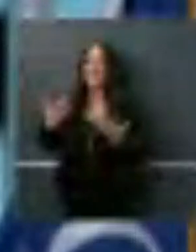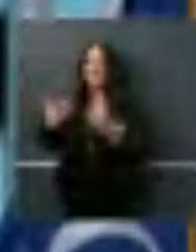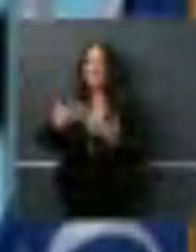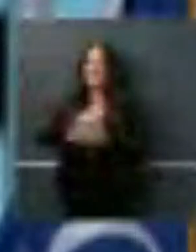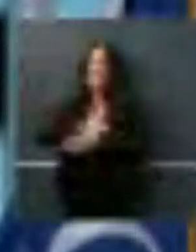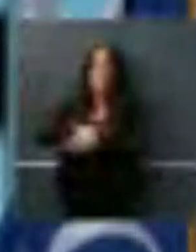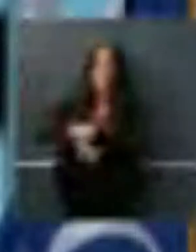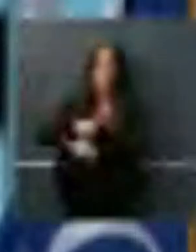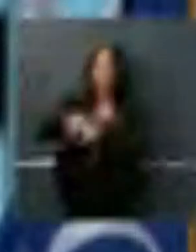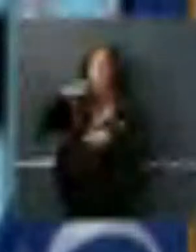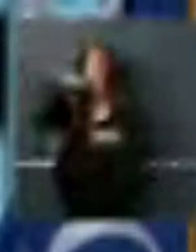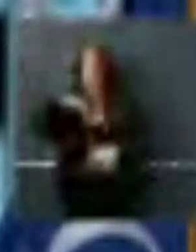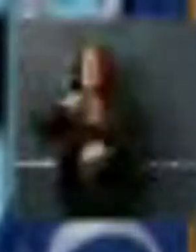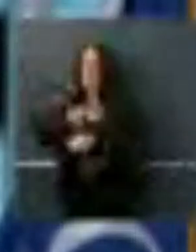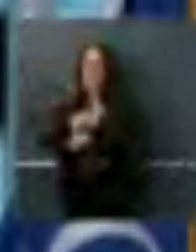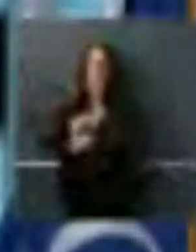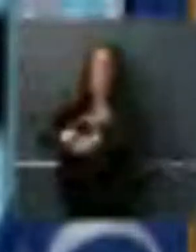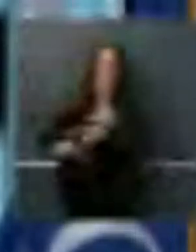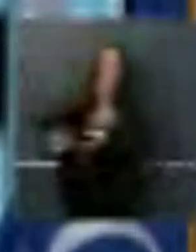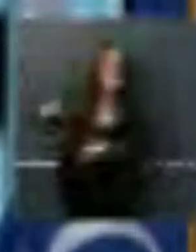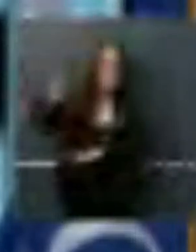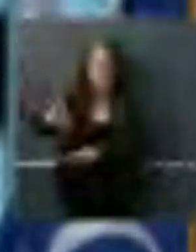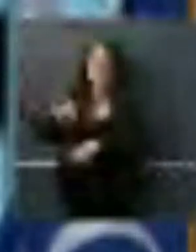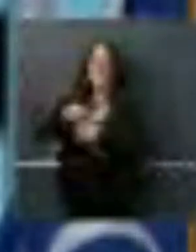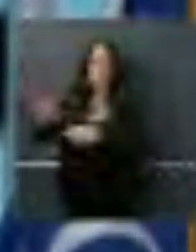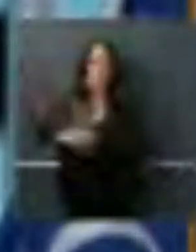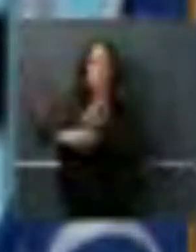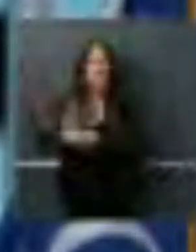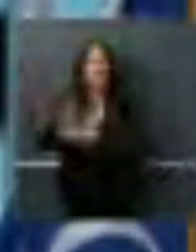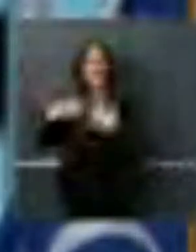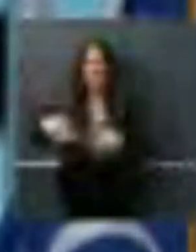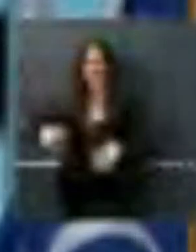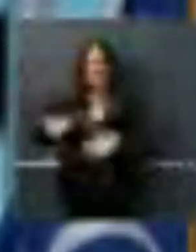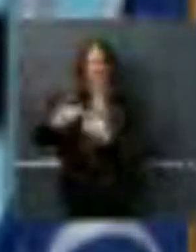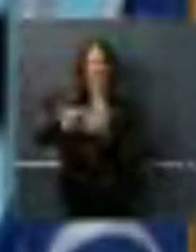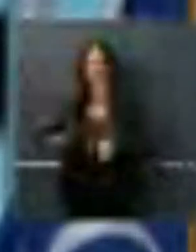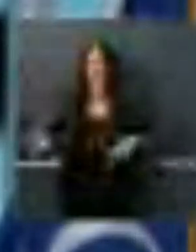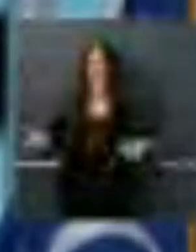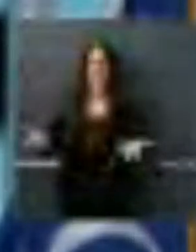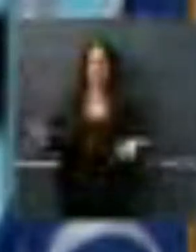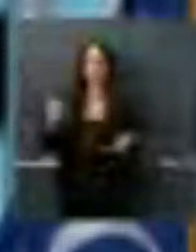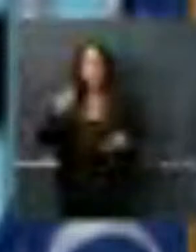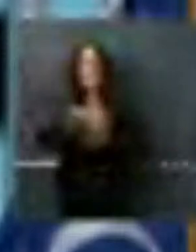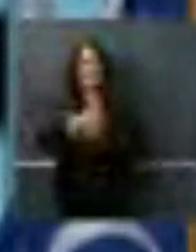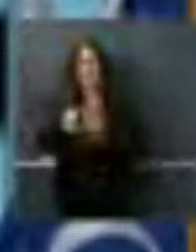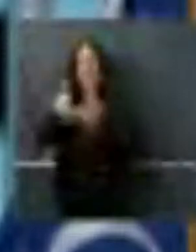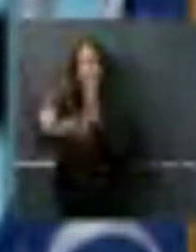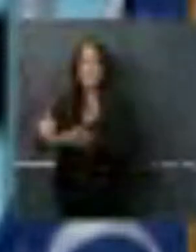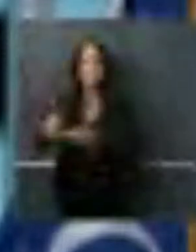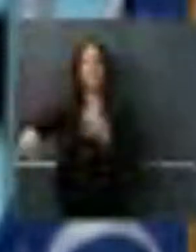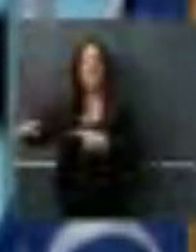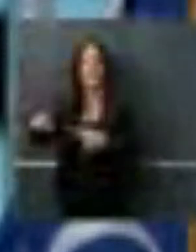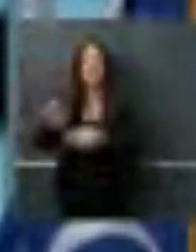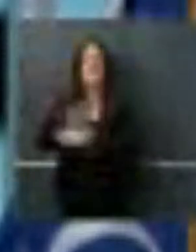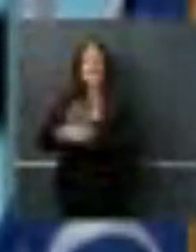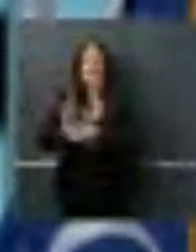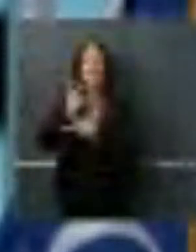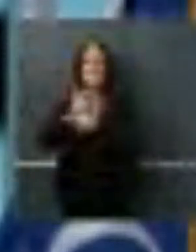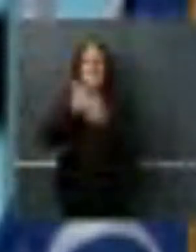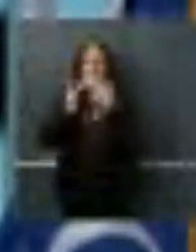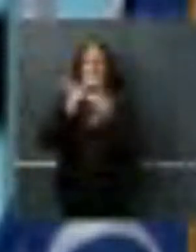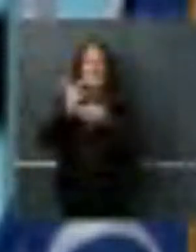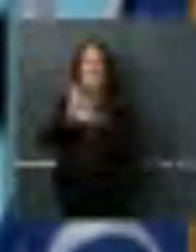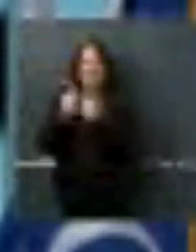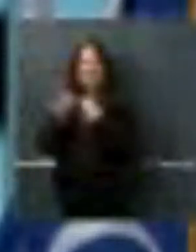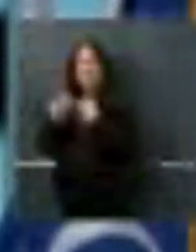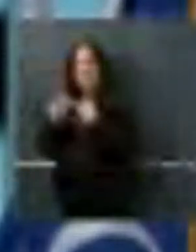go, those that are on unemployment, to go and have those businesses. Holding on is so foundational to our economic recovery. And so I highlight that